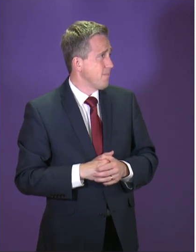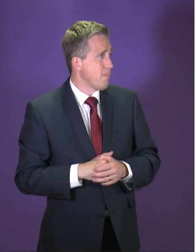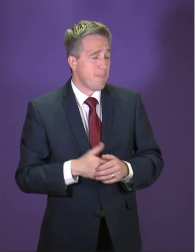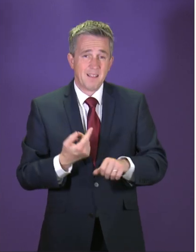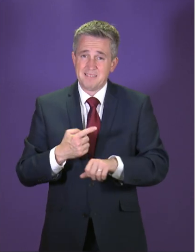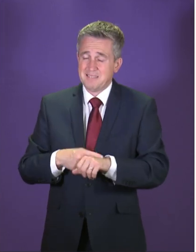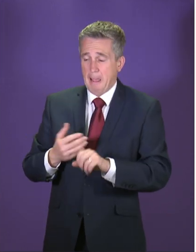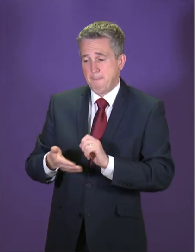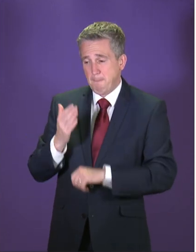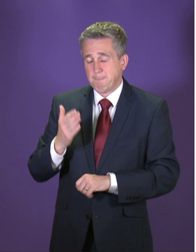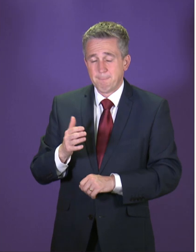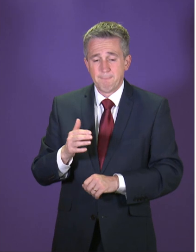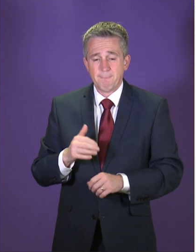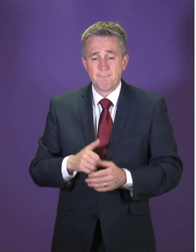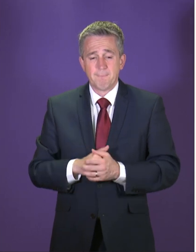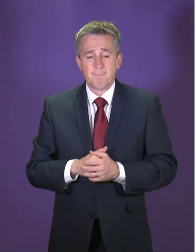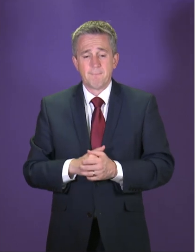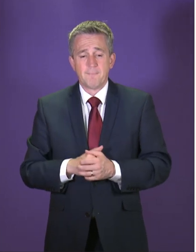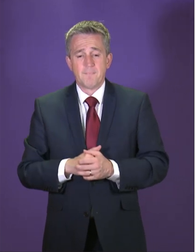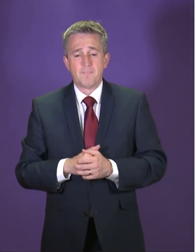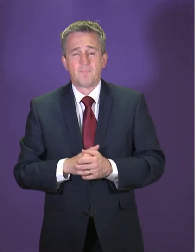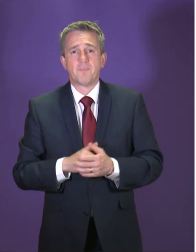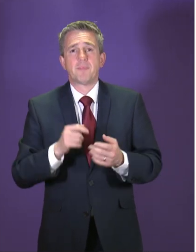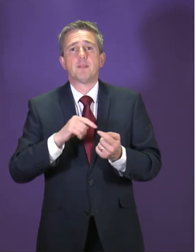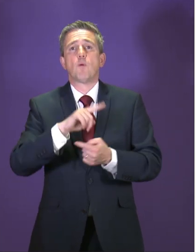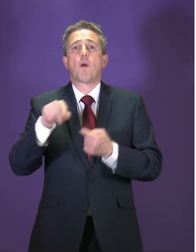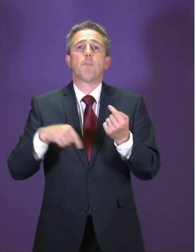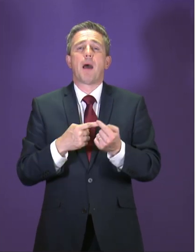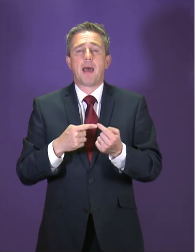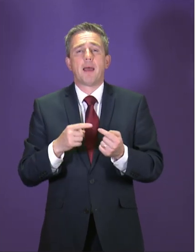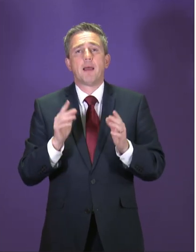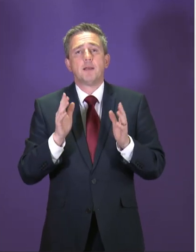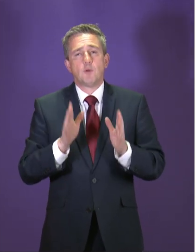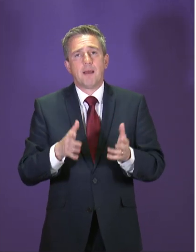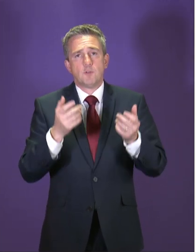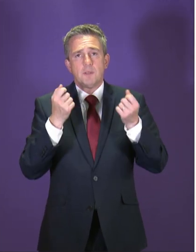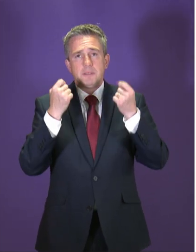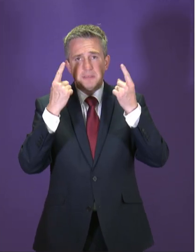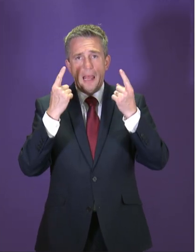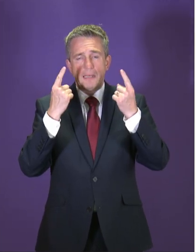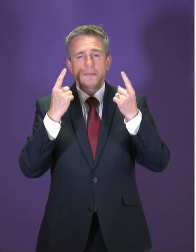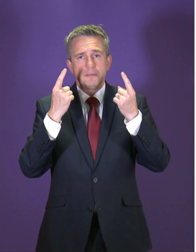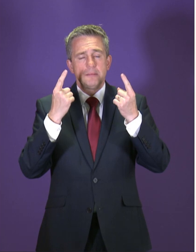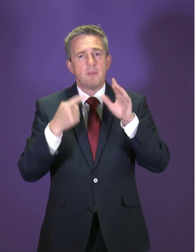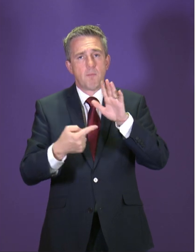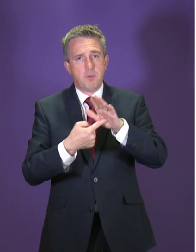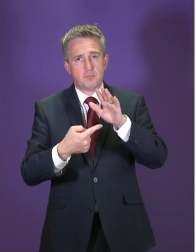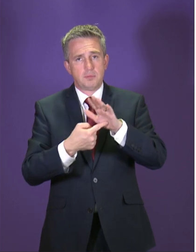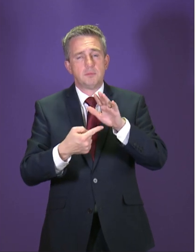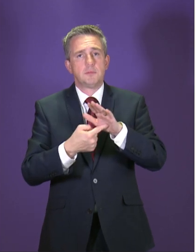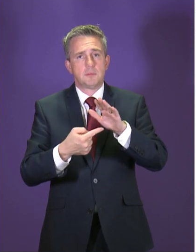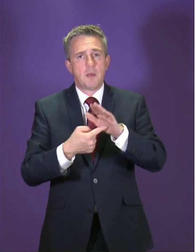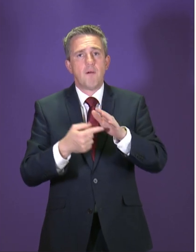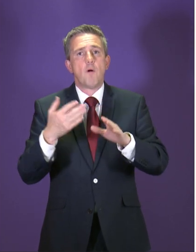So, coming back, it's so important for all of you to understand how important it is to